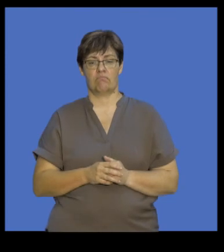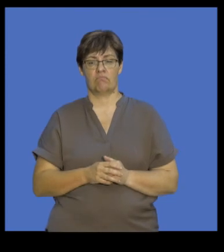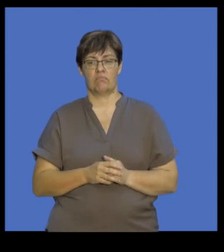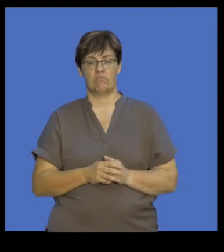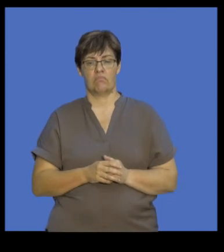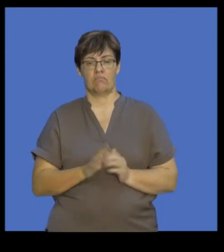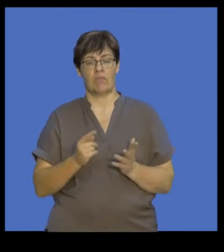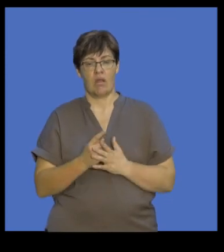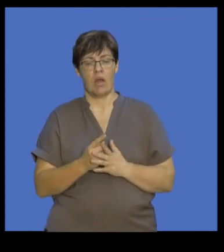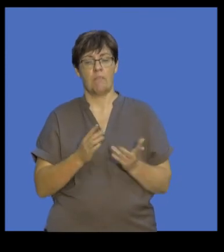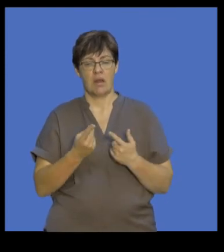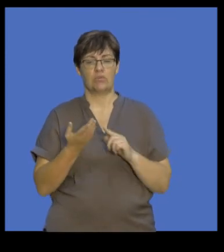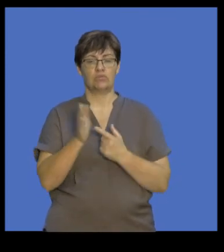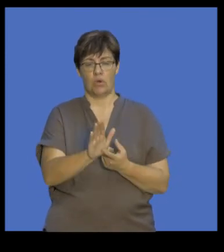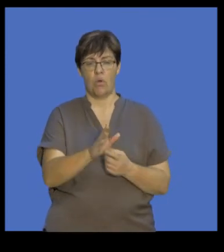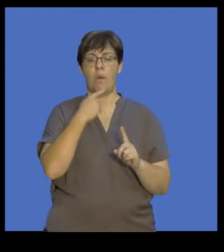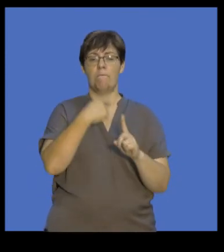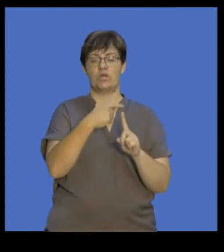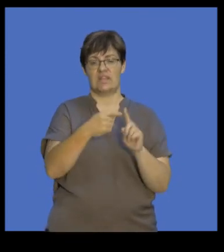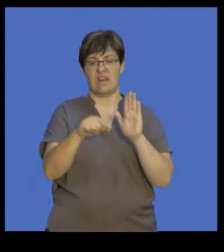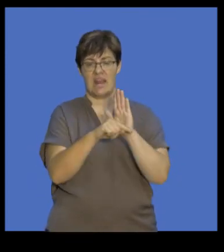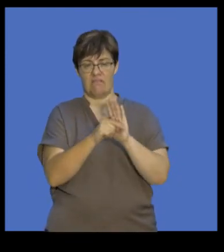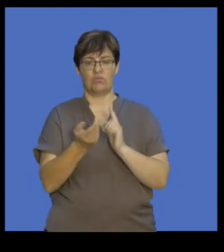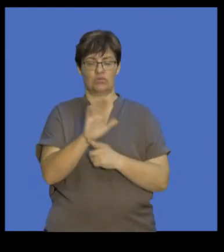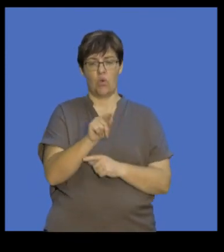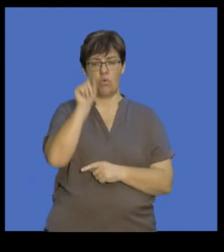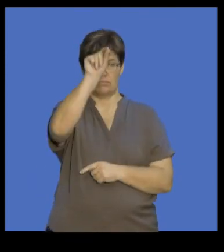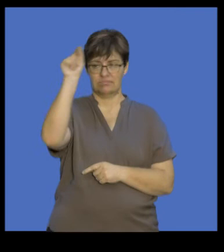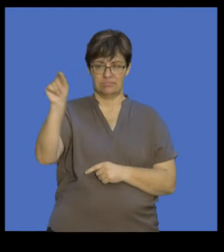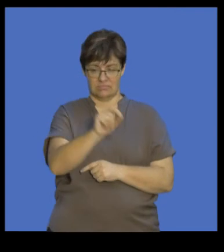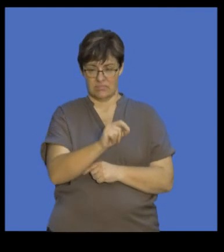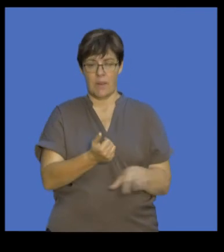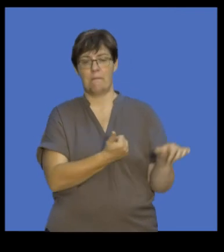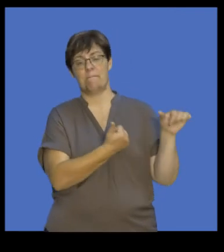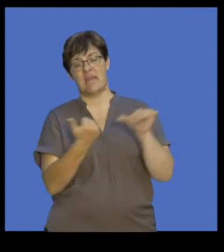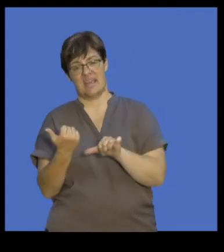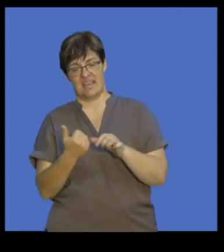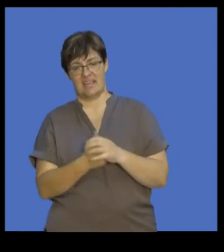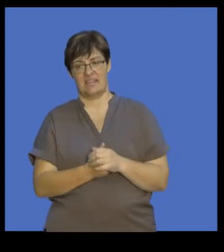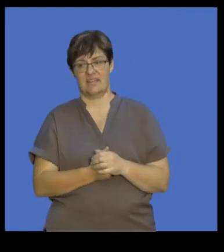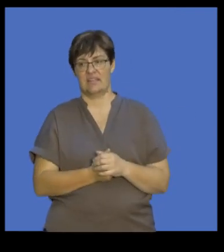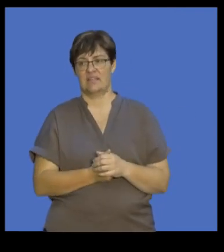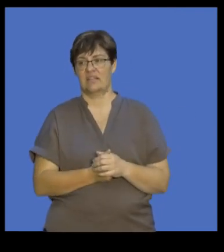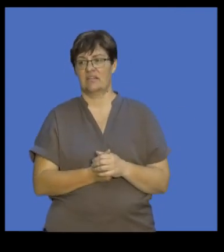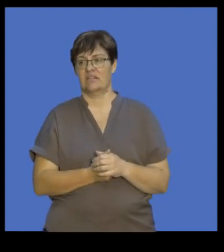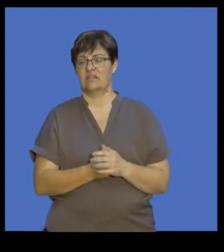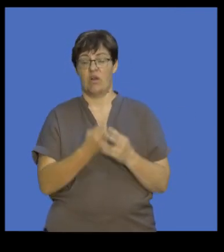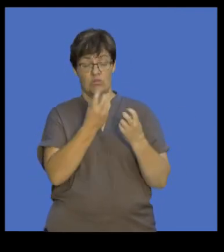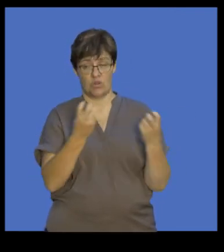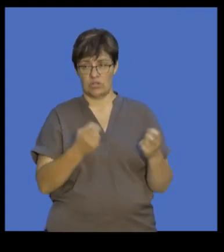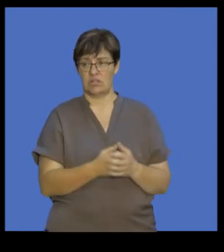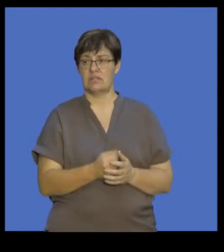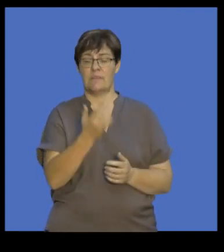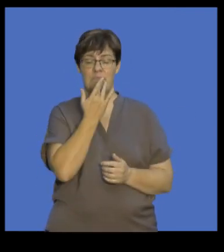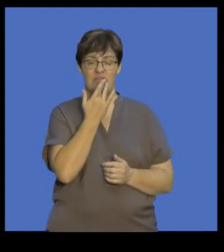Now, show the direction of current, indicate the positive and the negative terminal. So we would refer back to